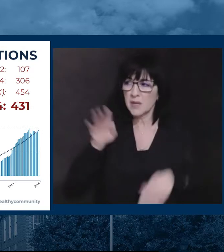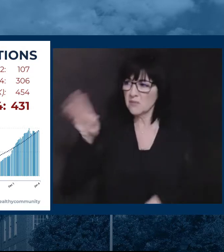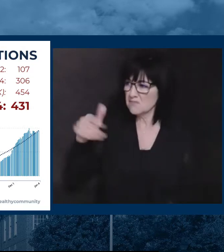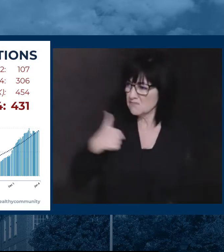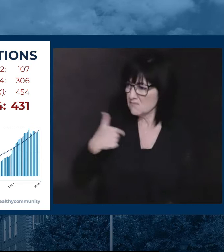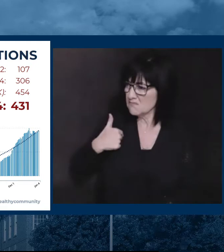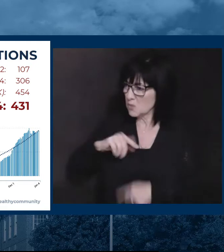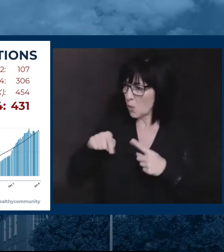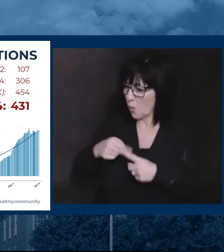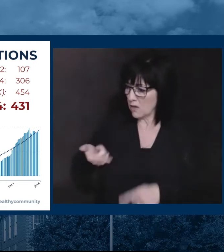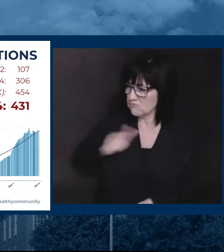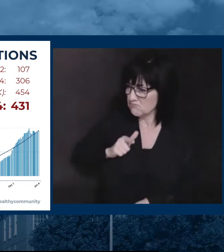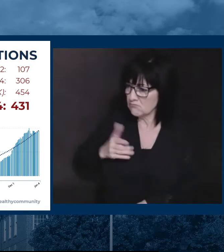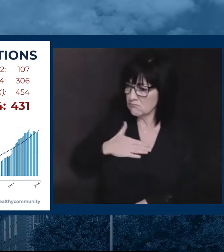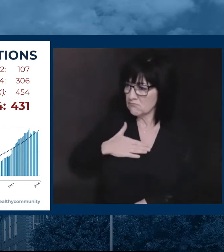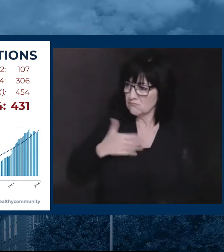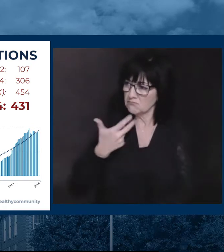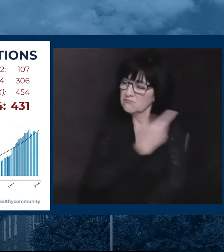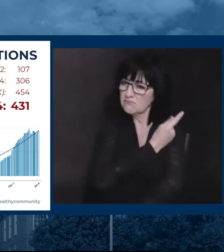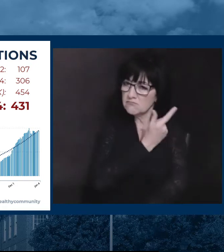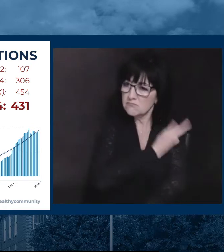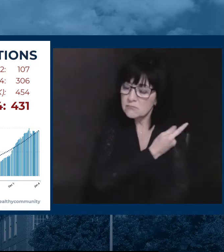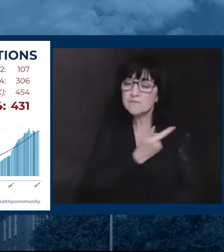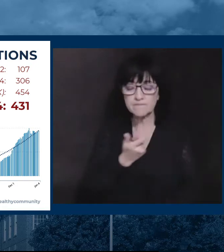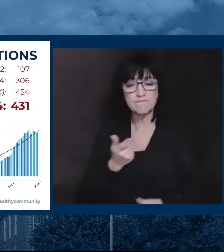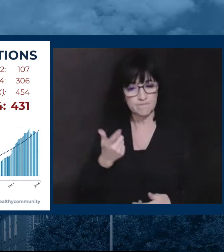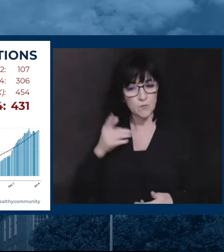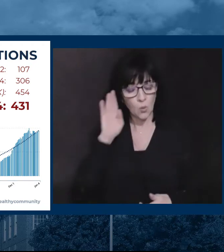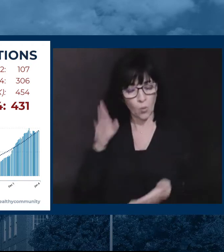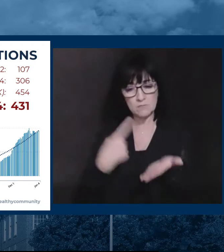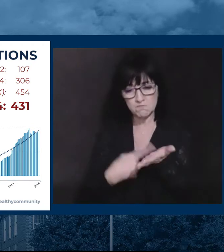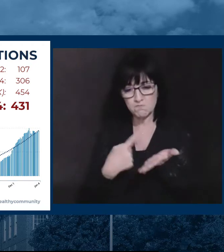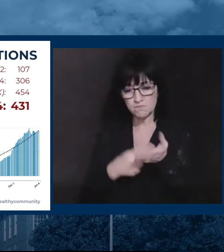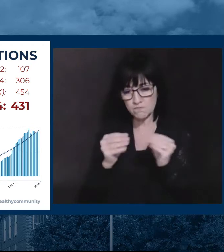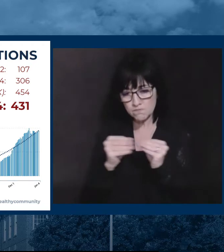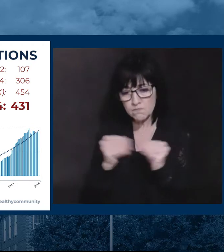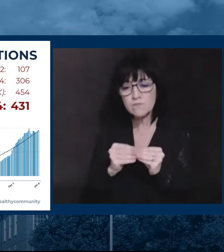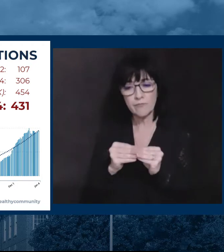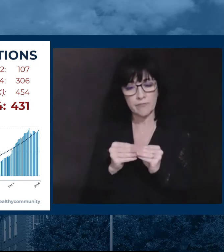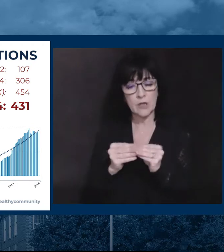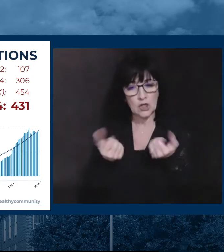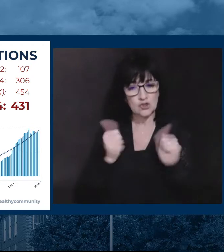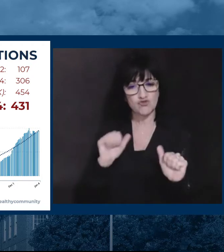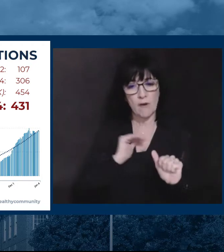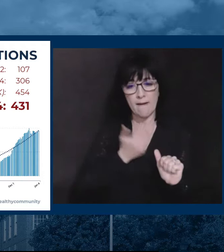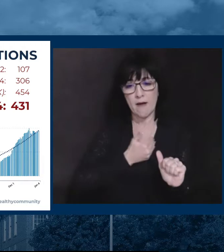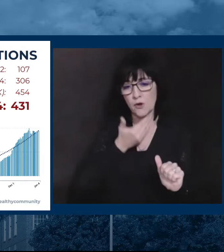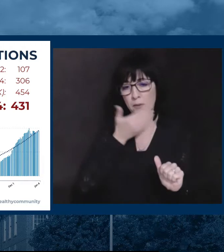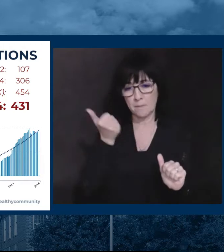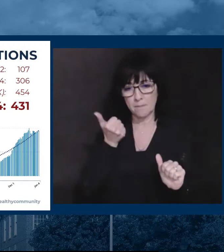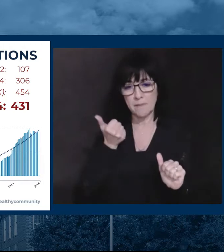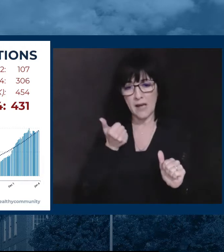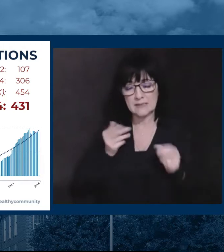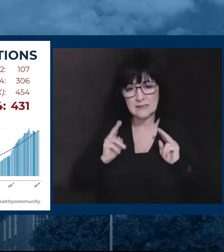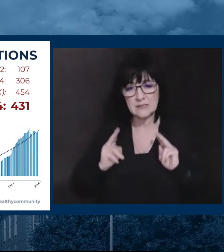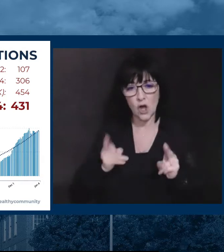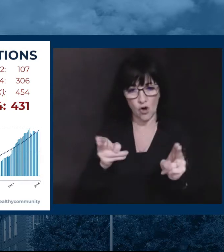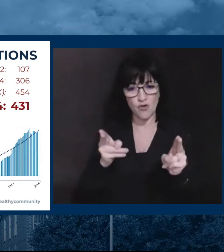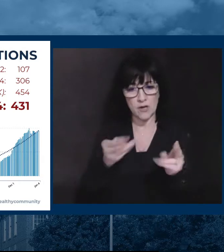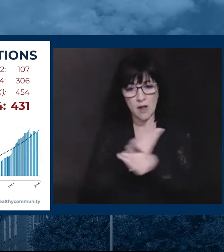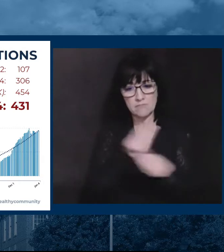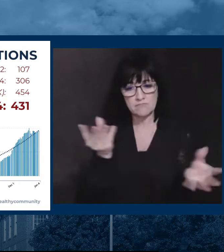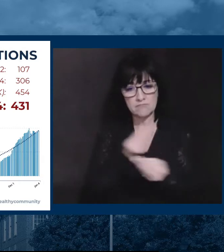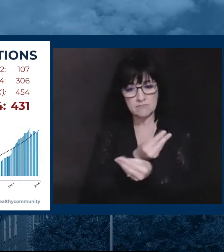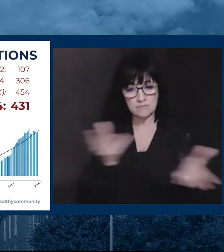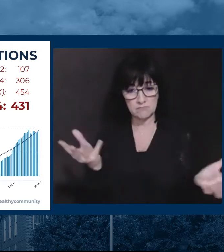get to that time as quickly as possible, get to vaccinating our educators, because that's our